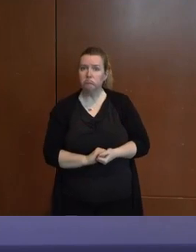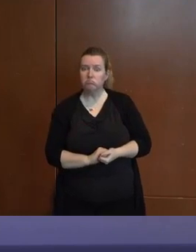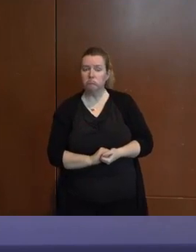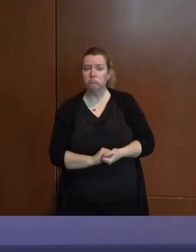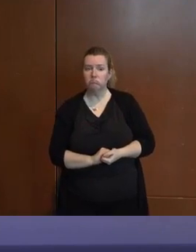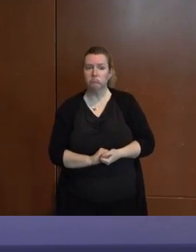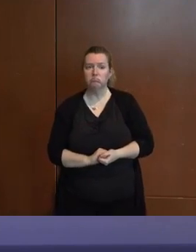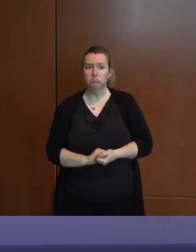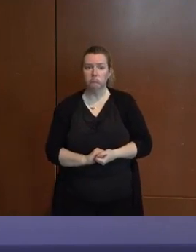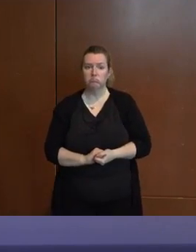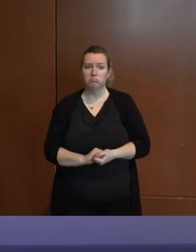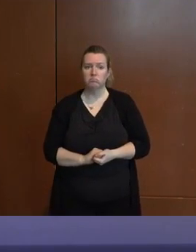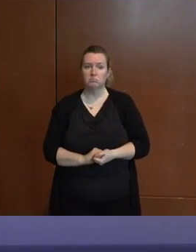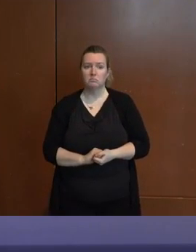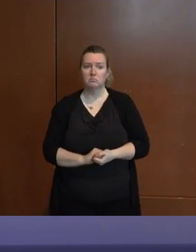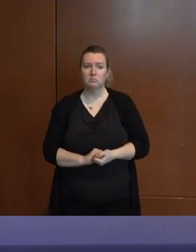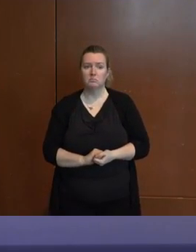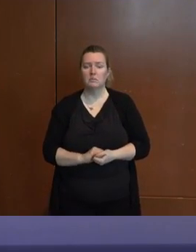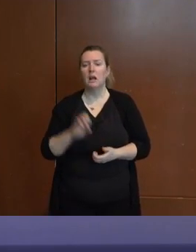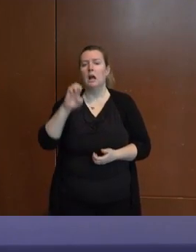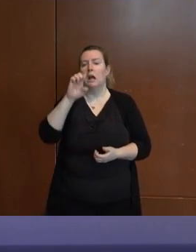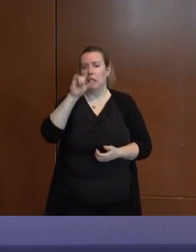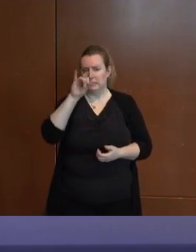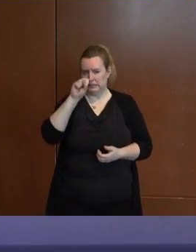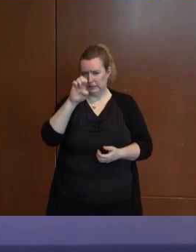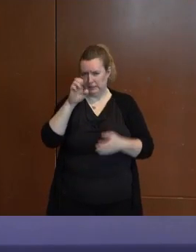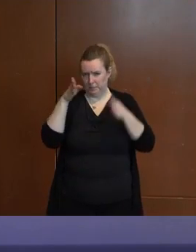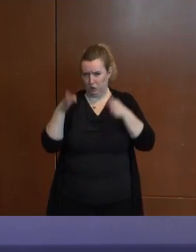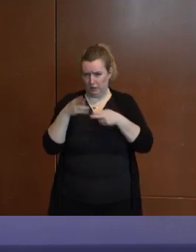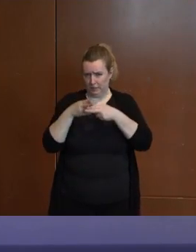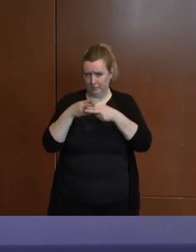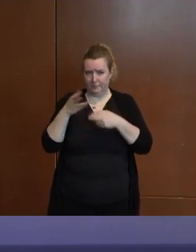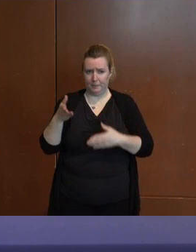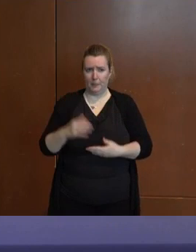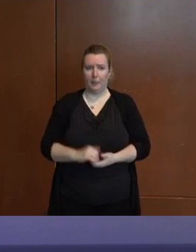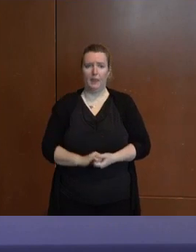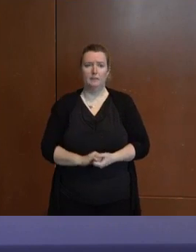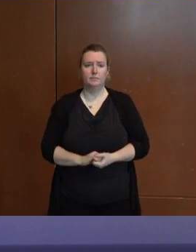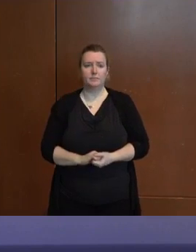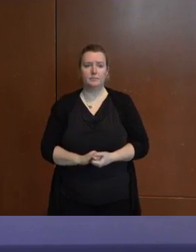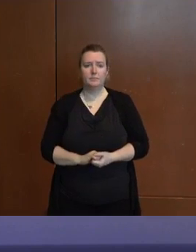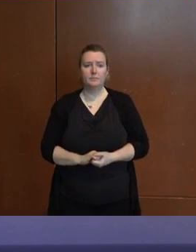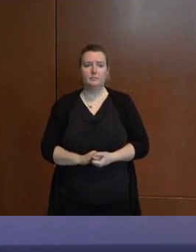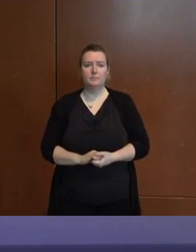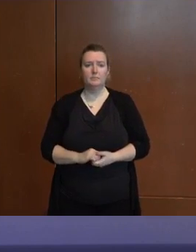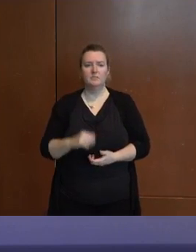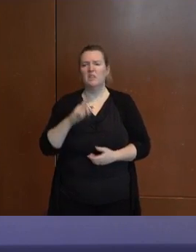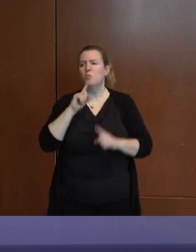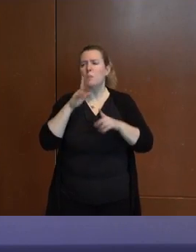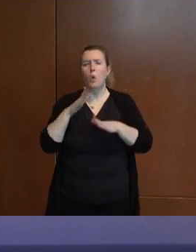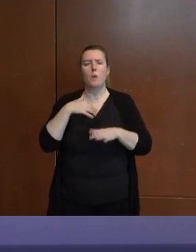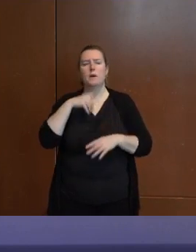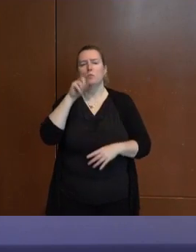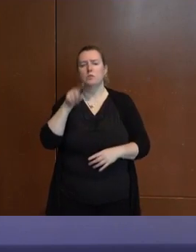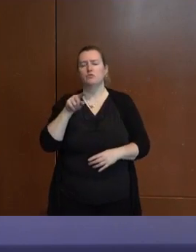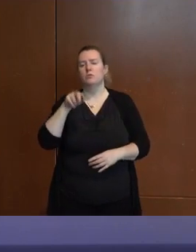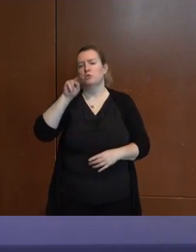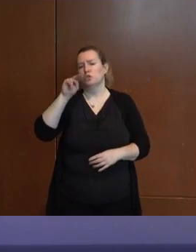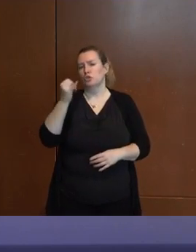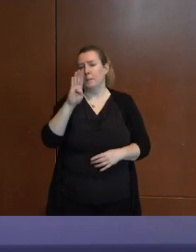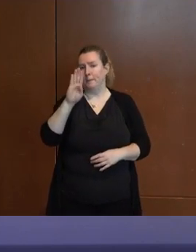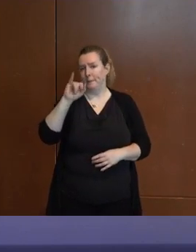Hi. My first question is from Daniel Munoz from NJ Biz. Are you considering the sort of